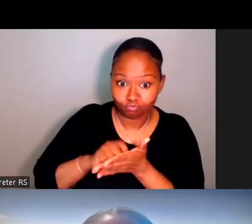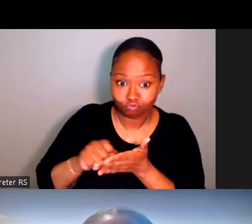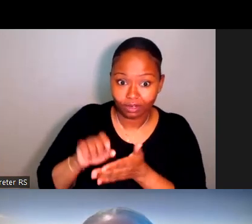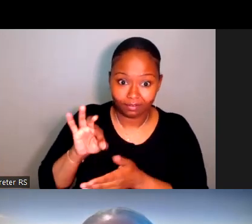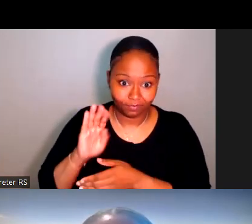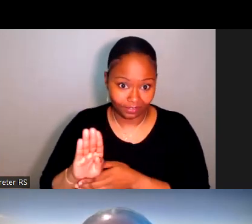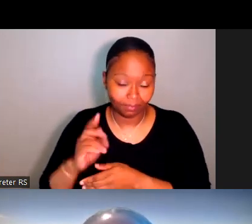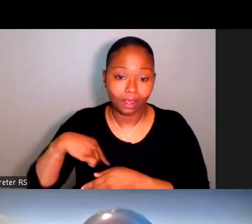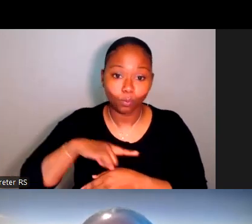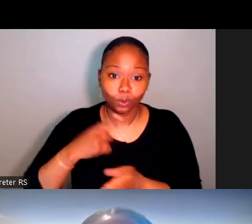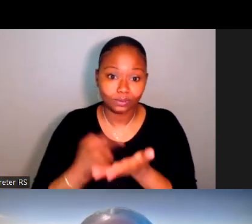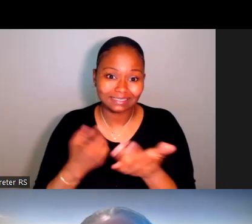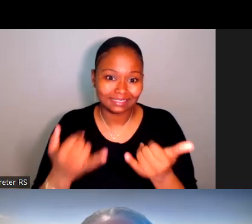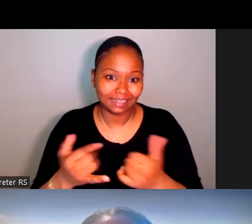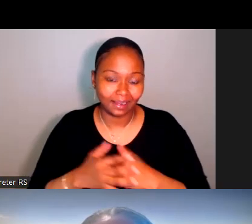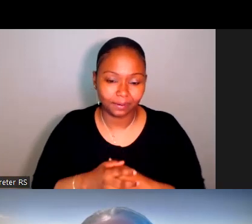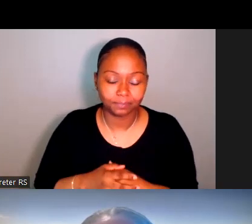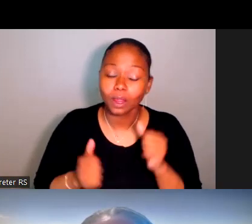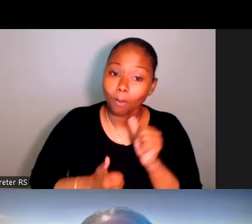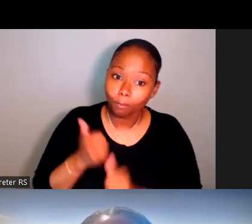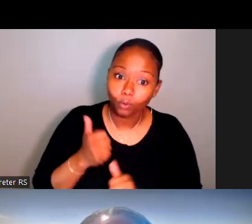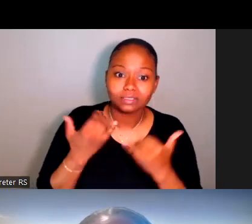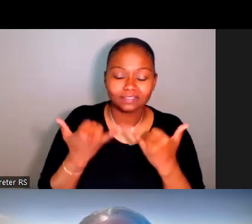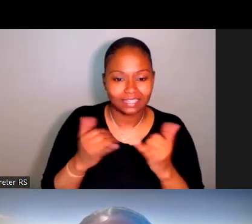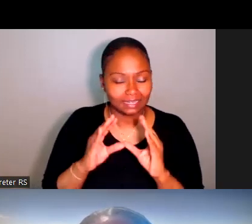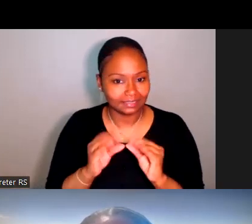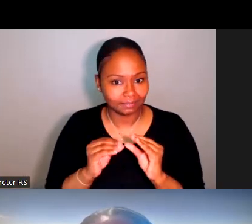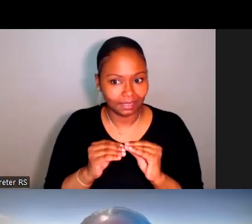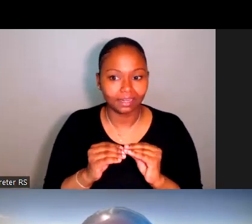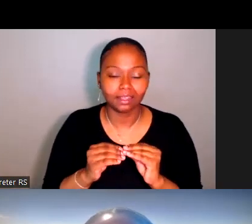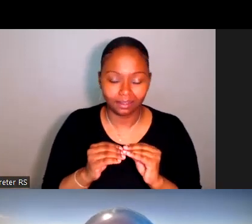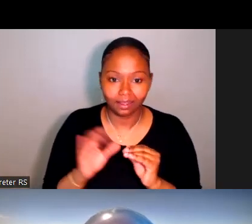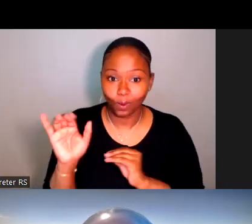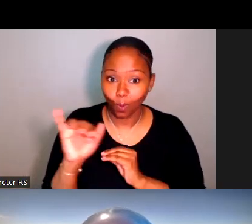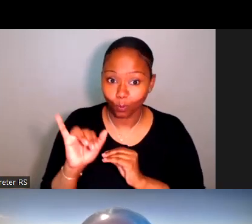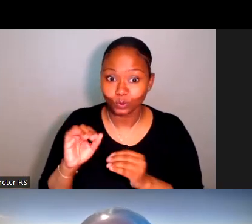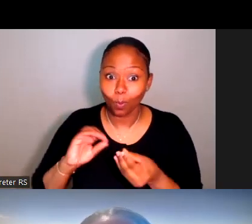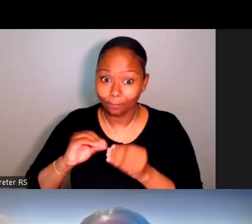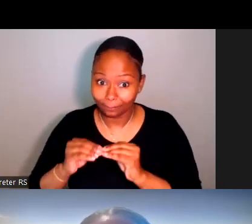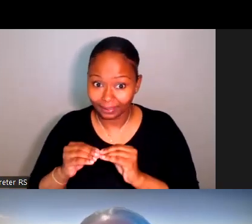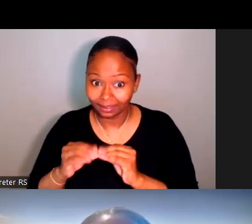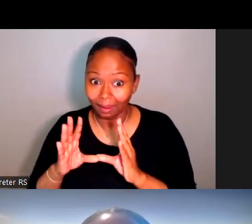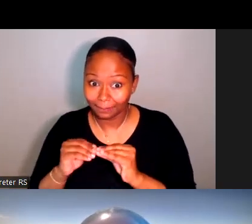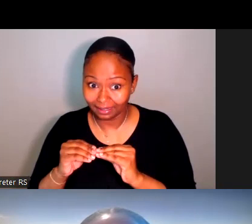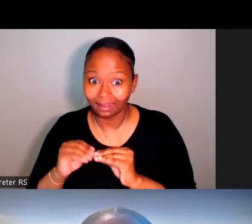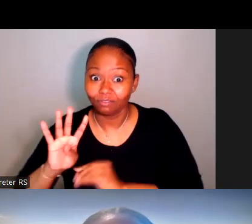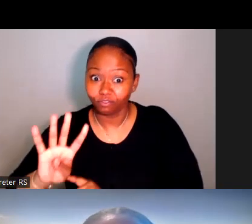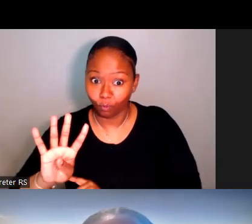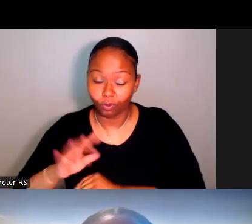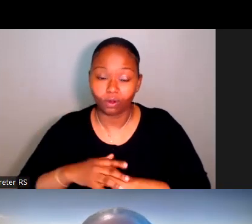discuss today. Most of today's meeting, as well as meeting 4, will be dedicated